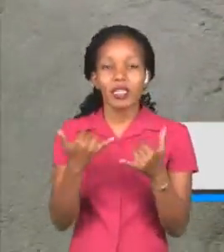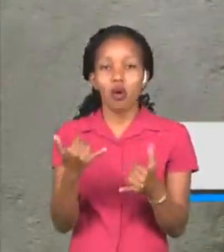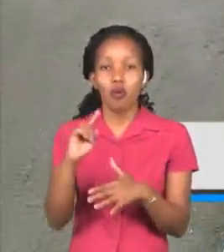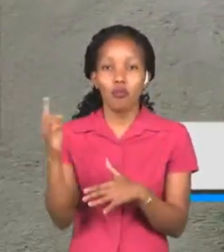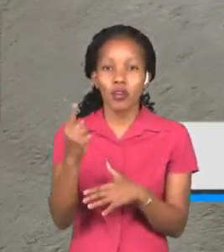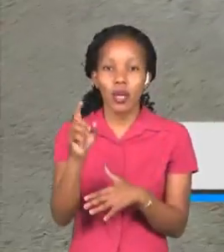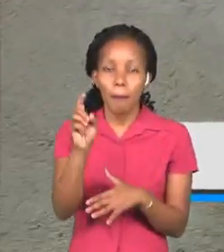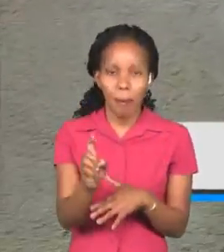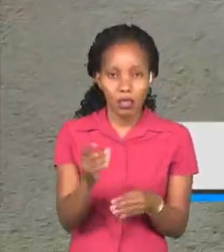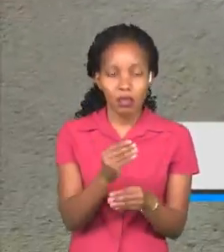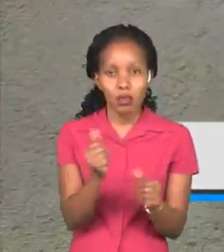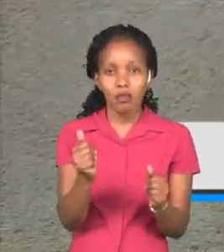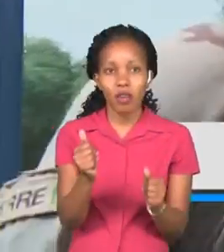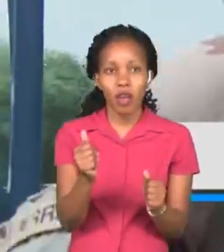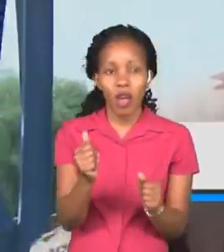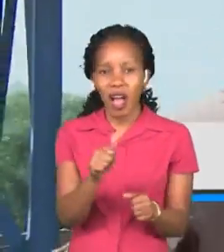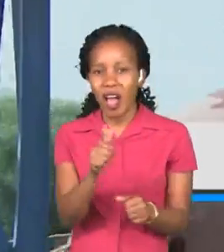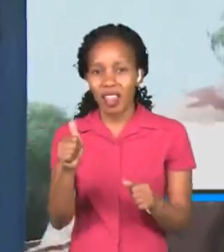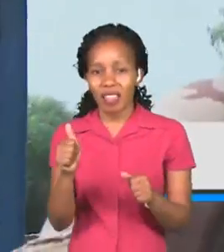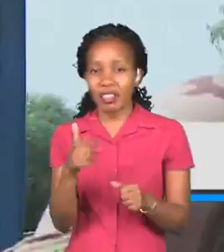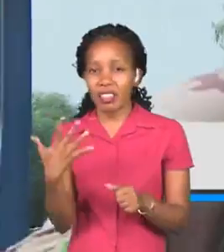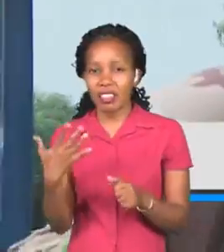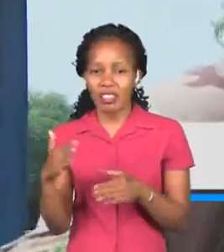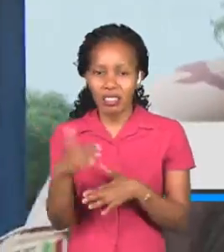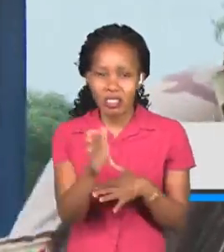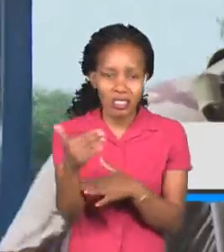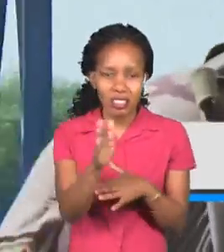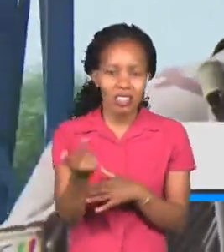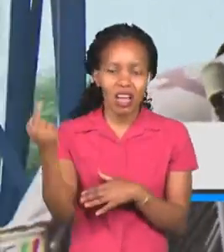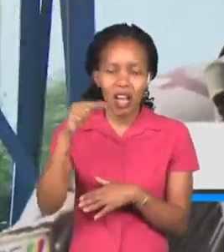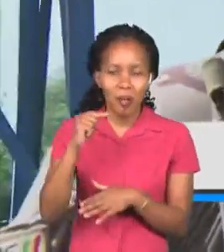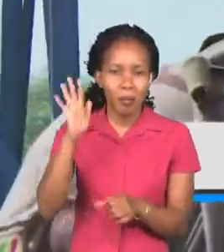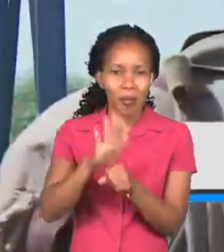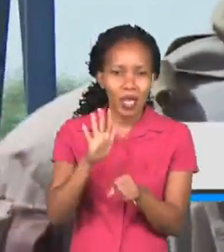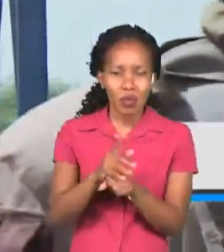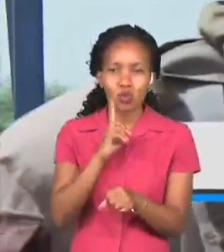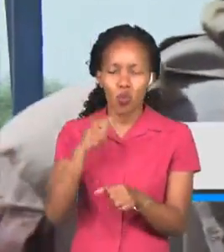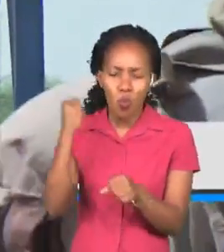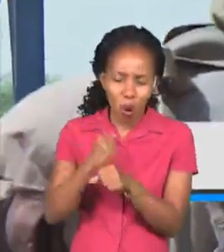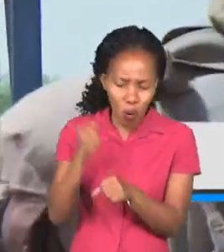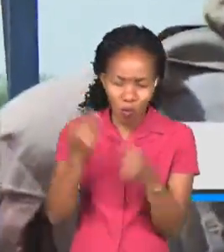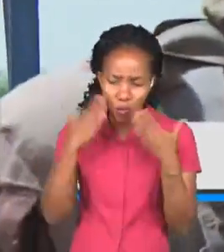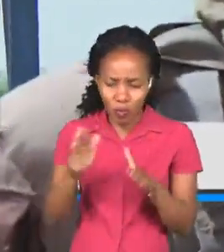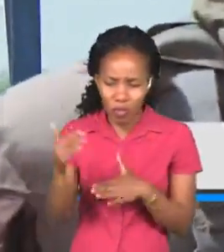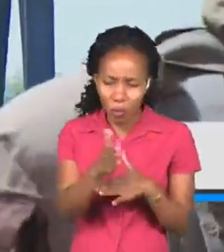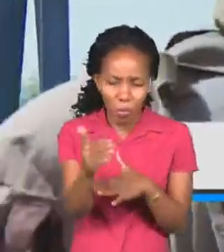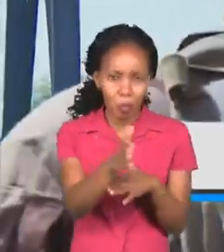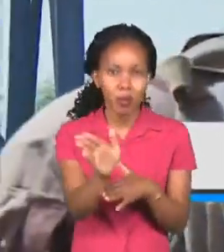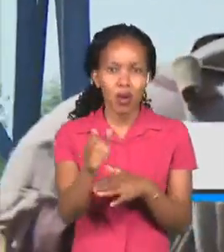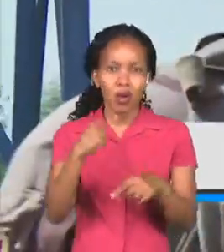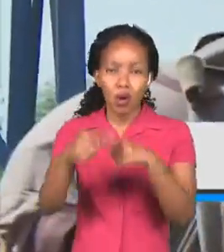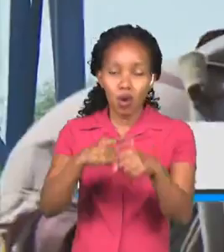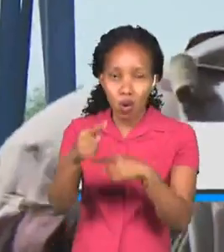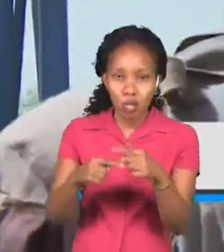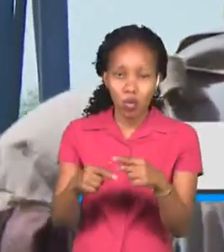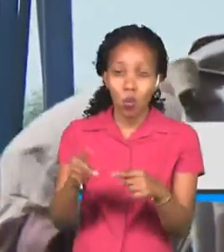they had to deal with some unwelcome guests. The snakes had naturally taken up residence, so it took a lot of work for us to get rid of them. We had to continuously